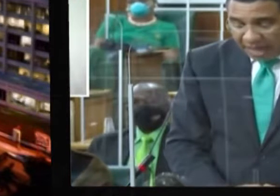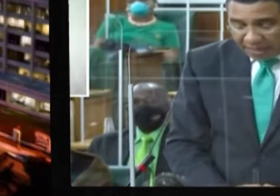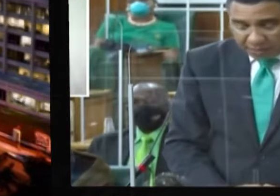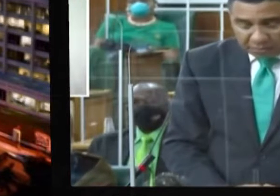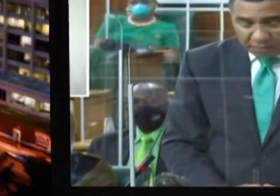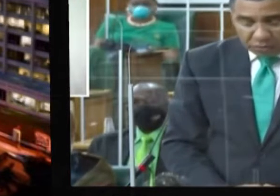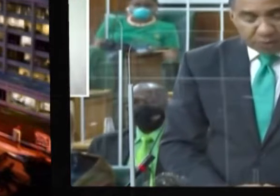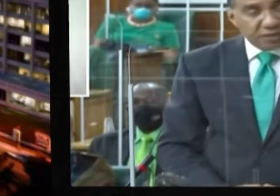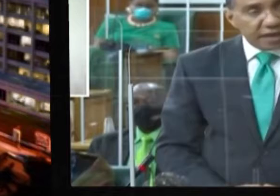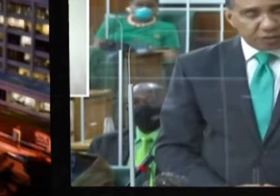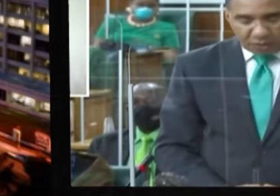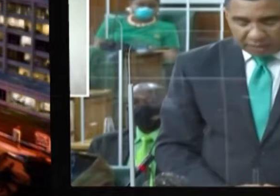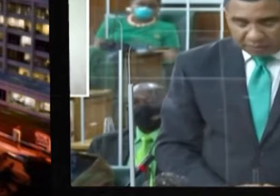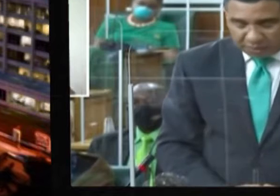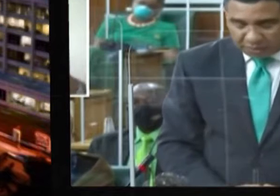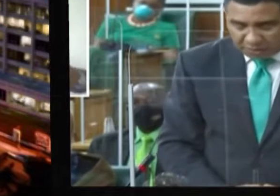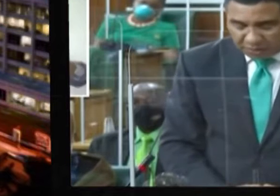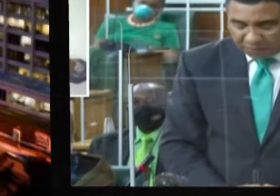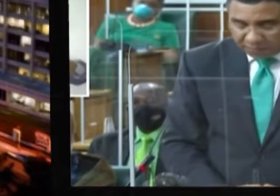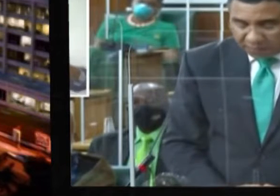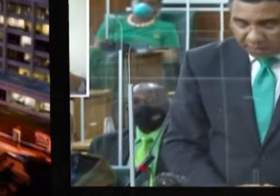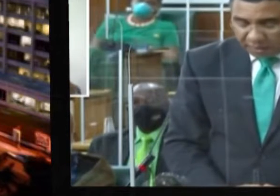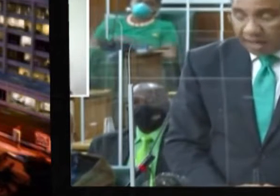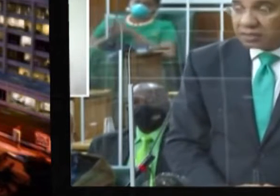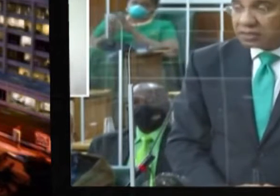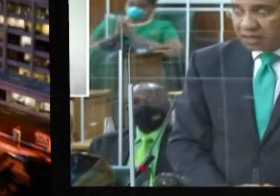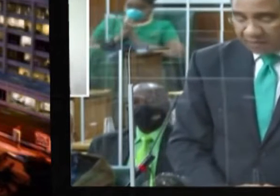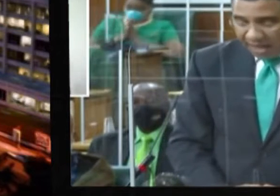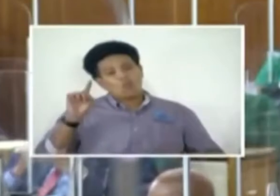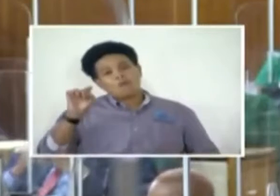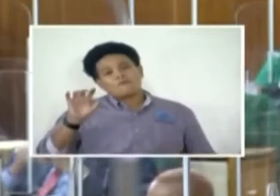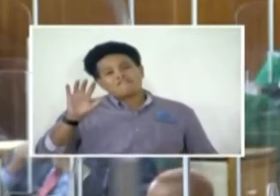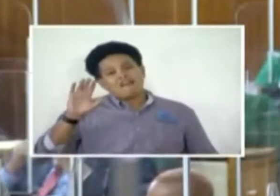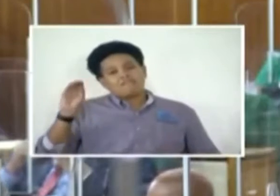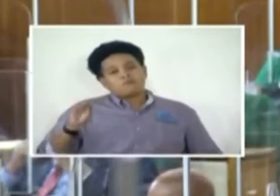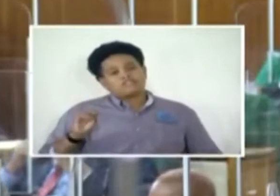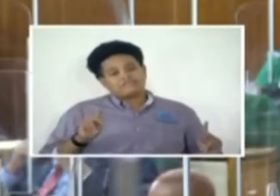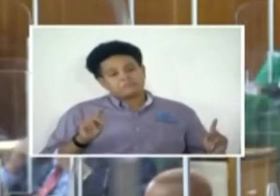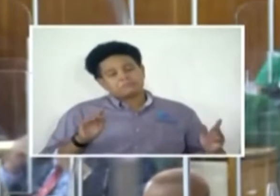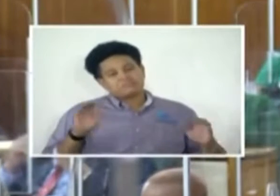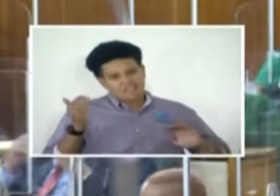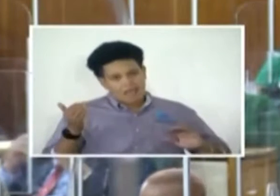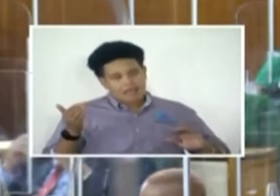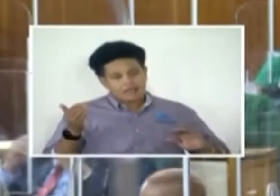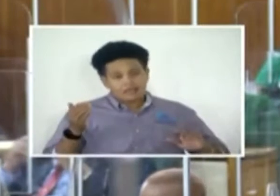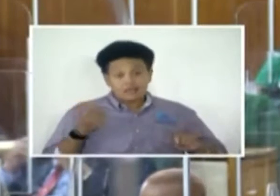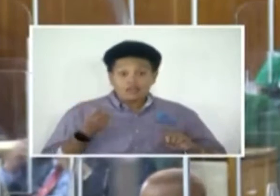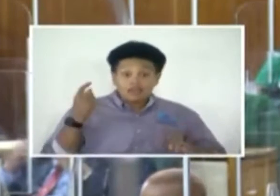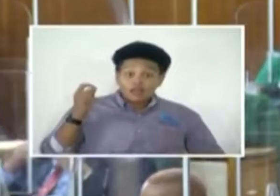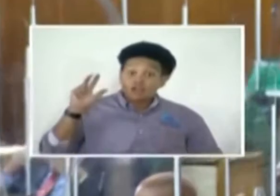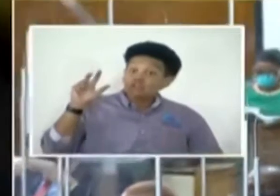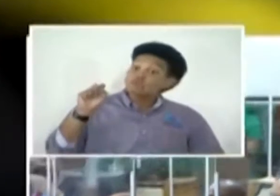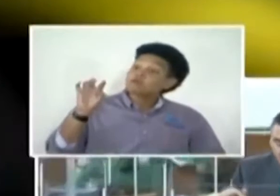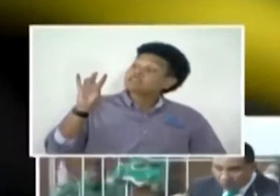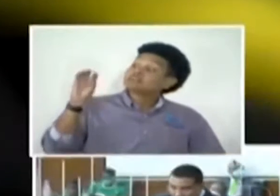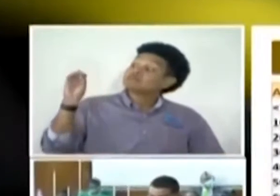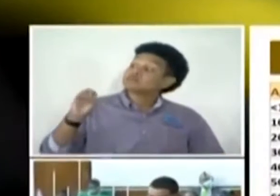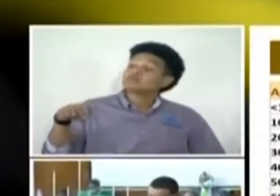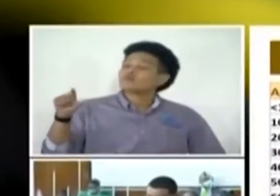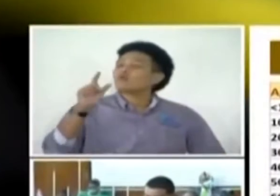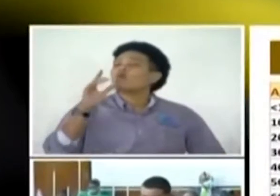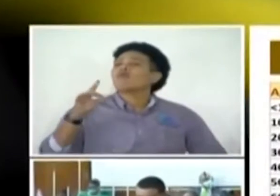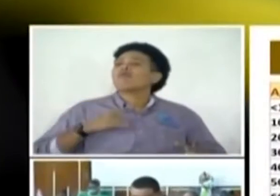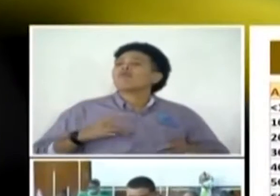exercise targeting frontline public sector workers. 3.7% of those who